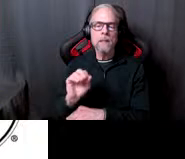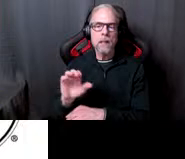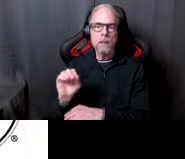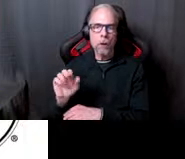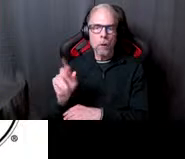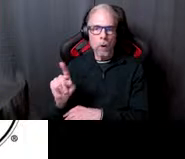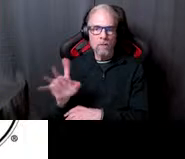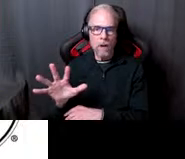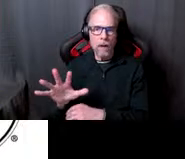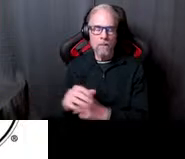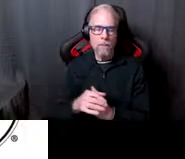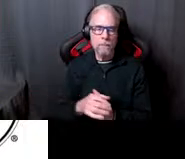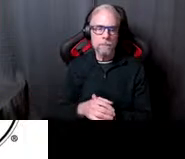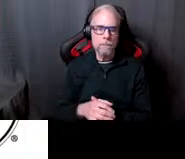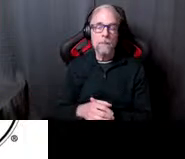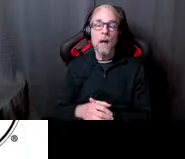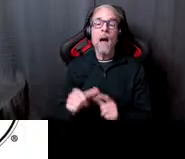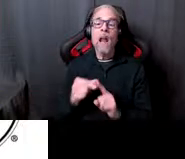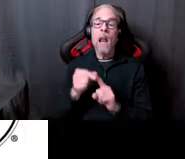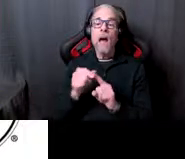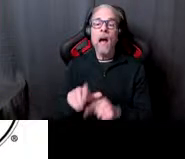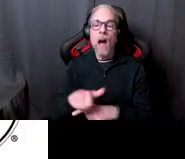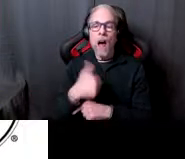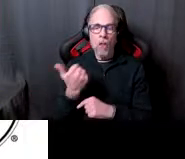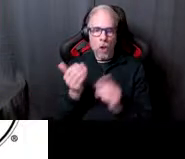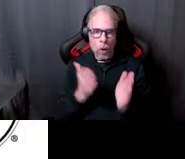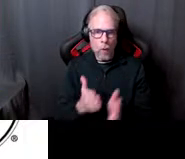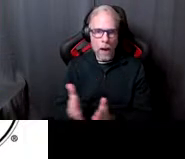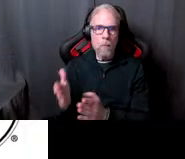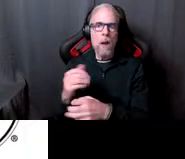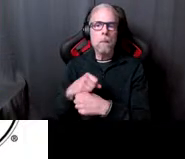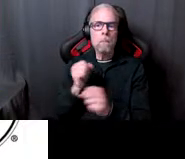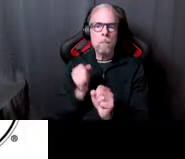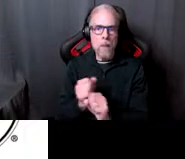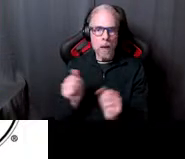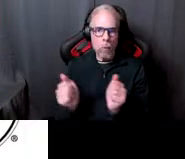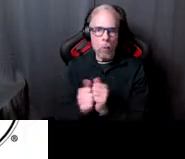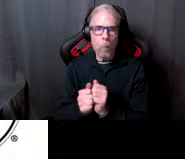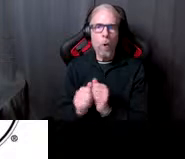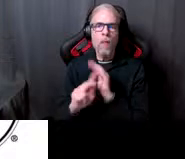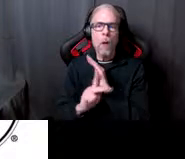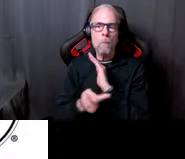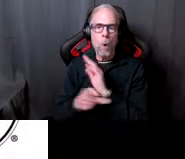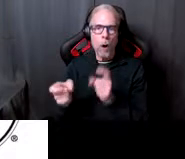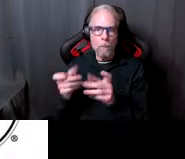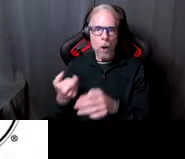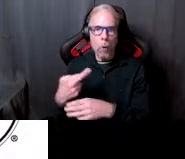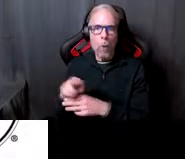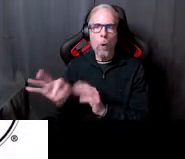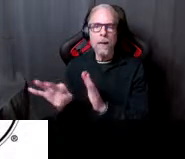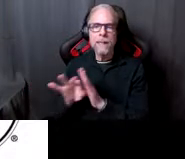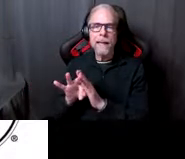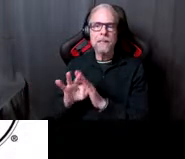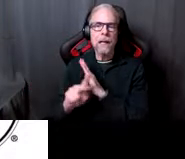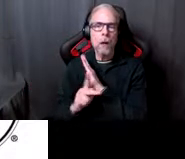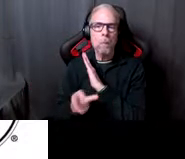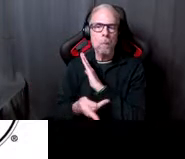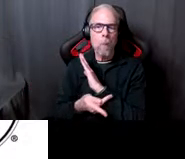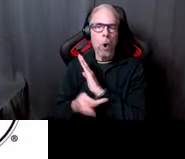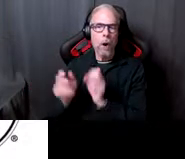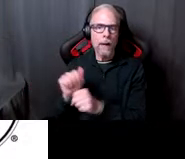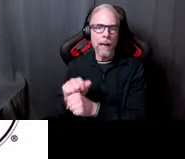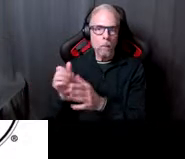736-015-0015, unless other arrangements have been made with the park manager or designated park employee.